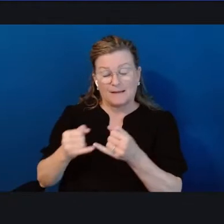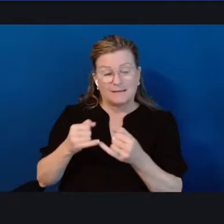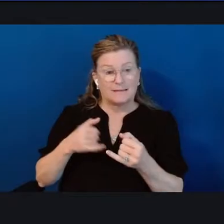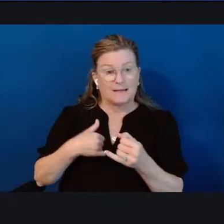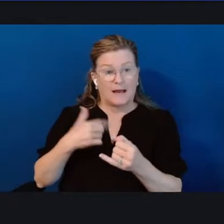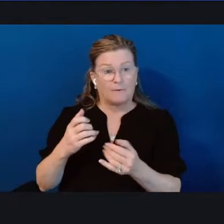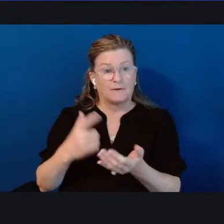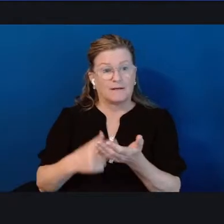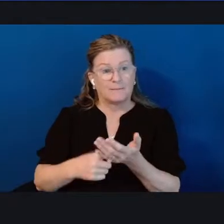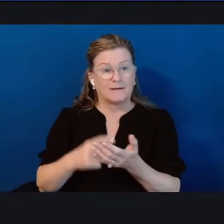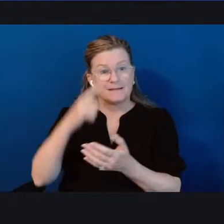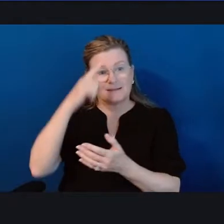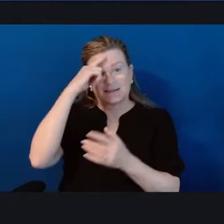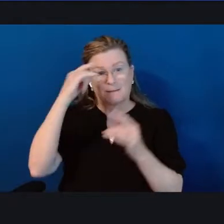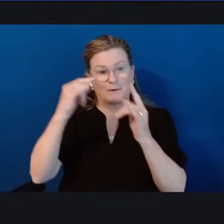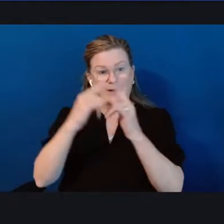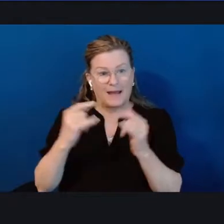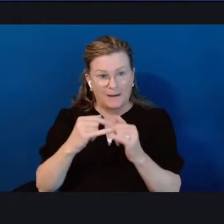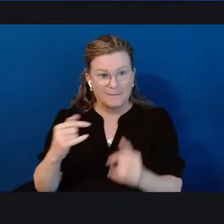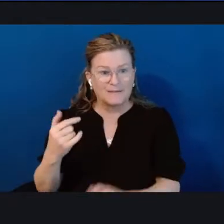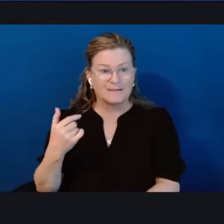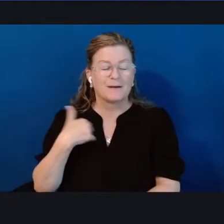like to talk about summer camps. We have